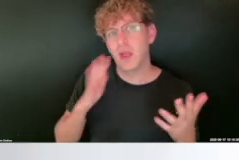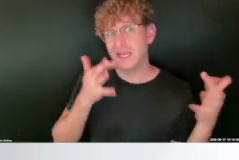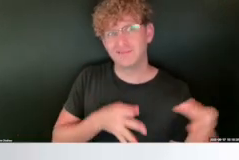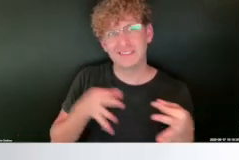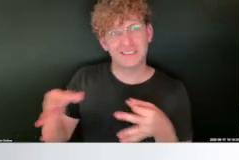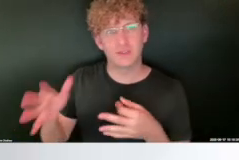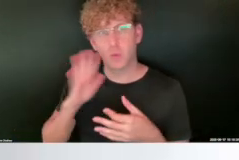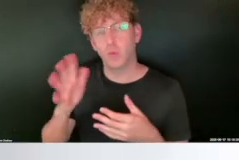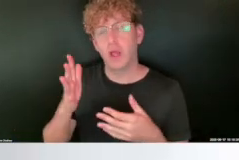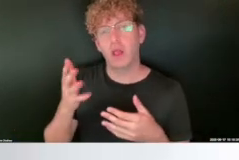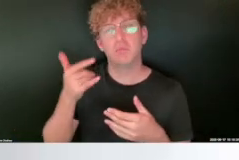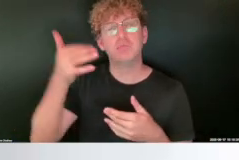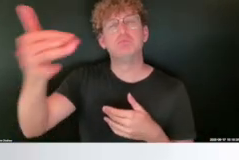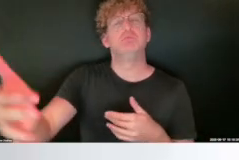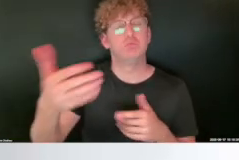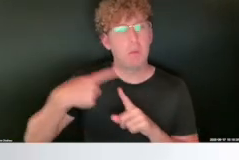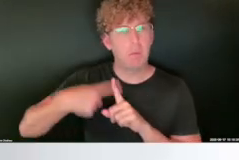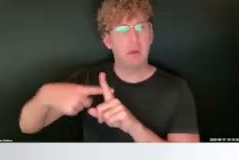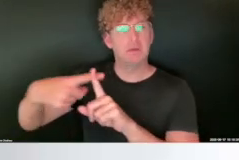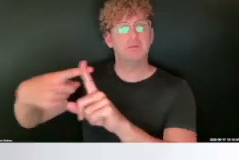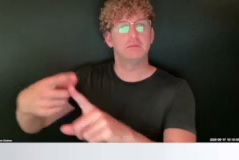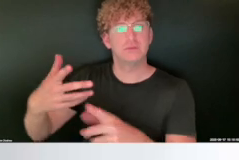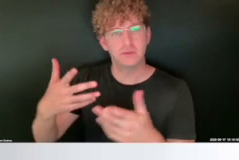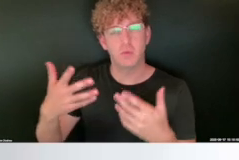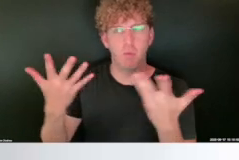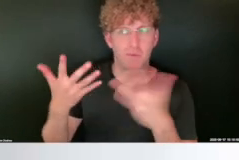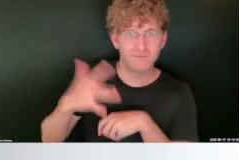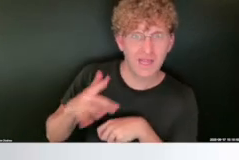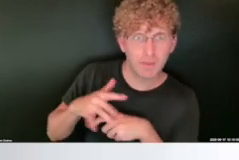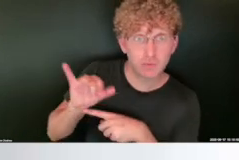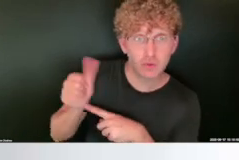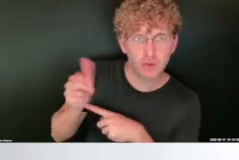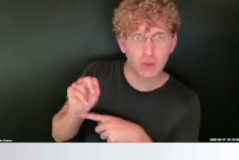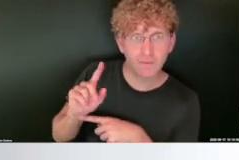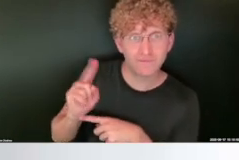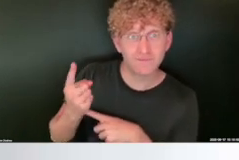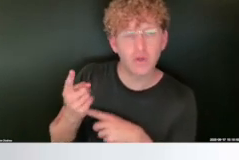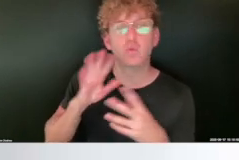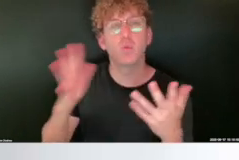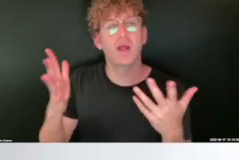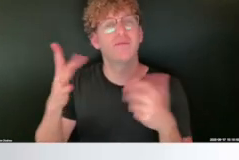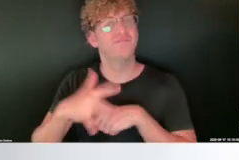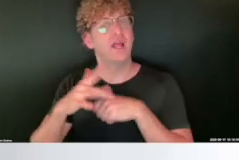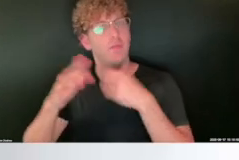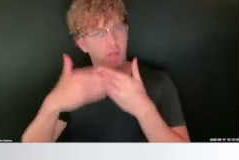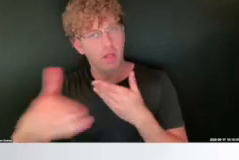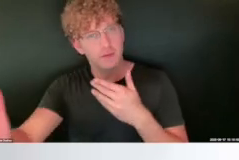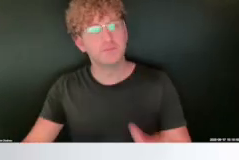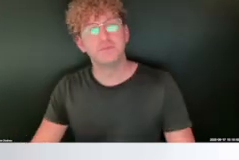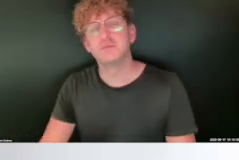those will be available on January 1st, that fund, whatever funds were available for HVIP at that point. Okay, awesome. And then my last question, sorry,